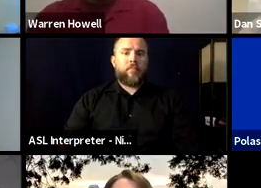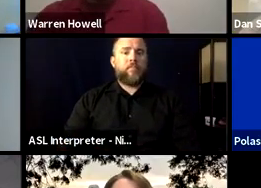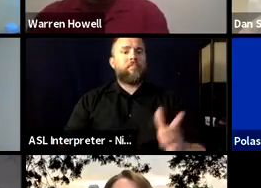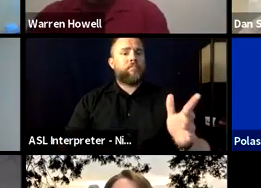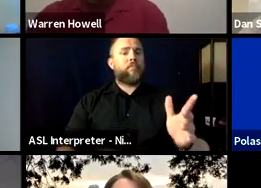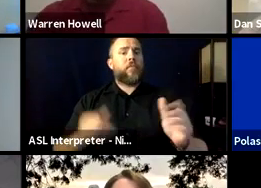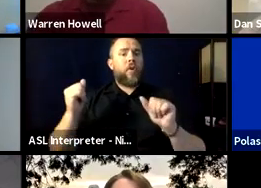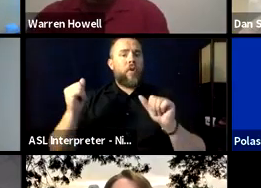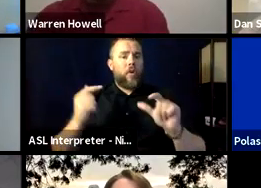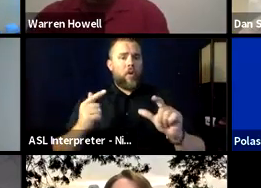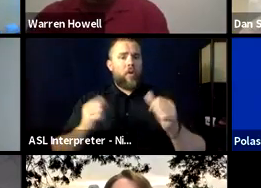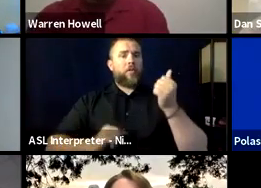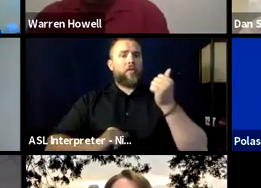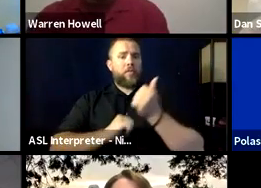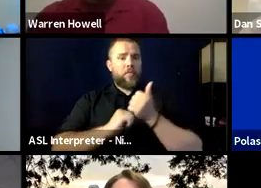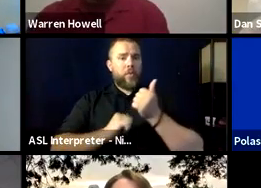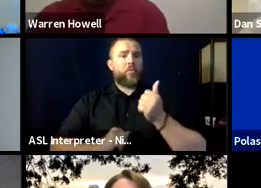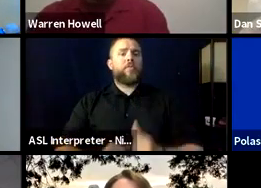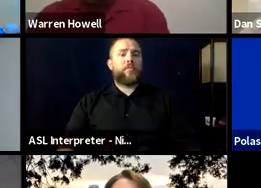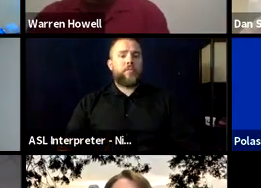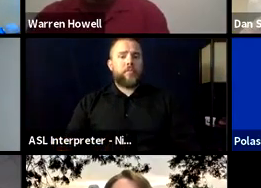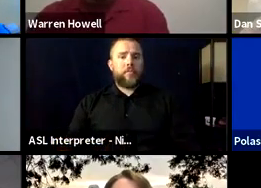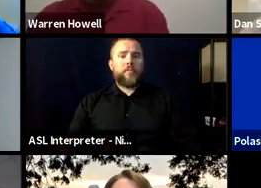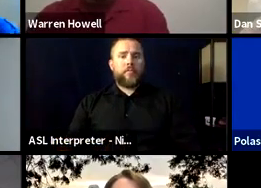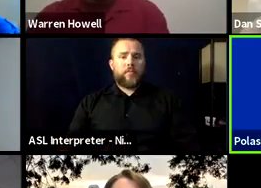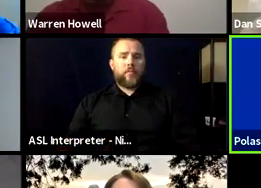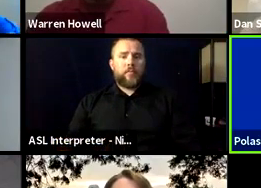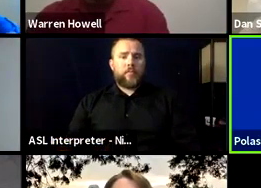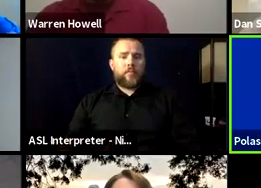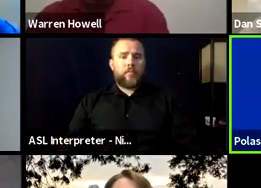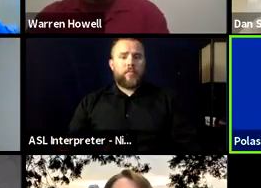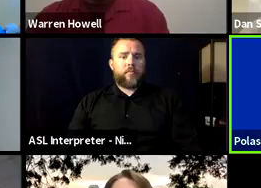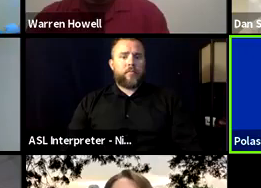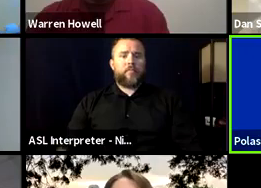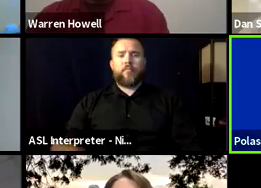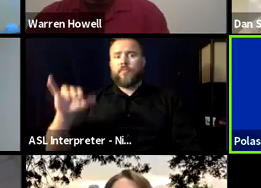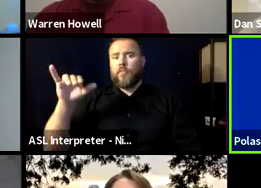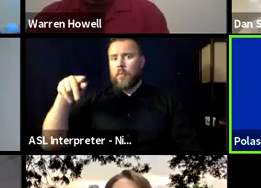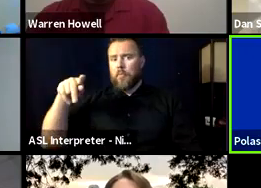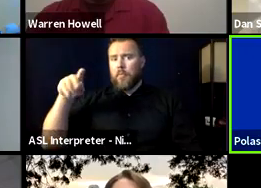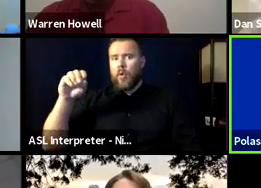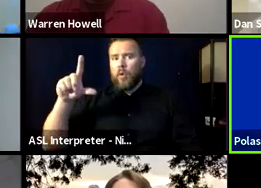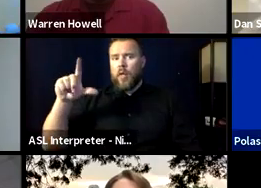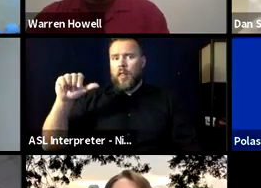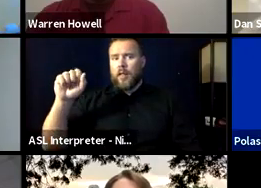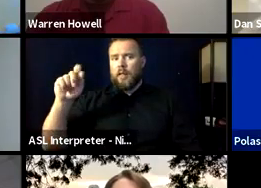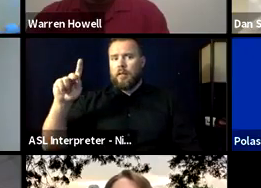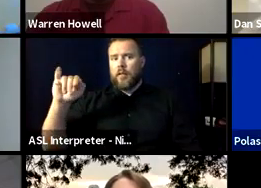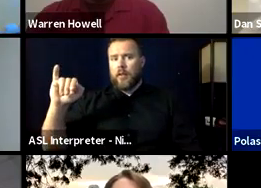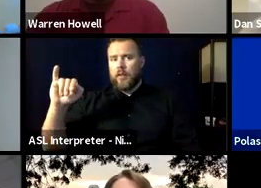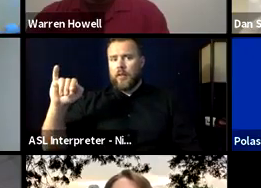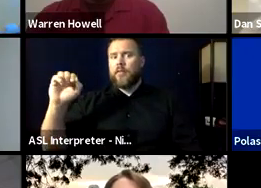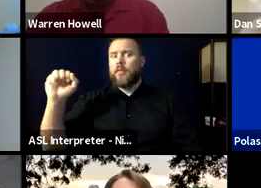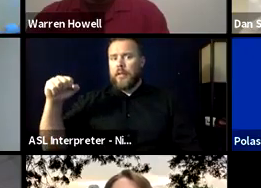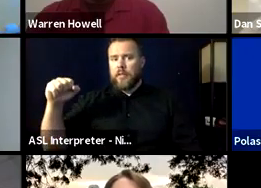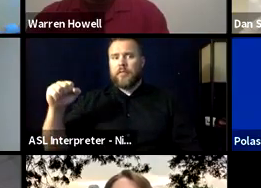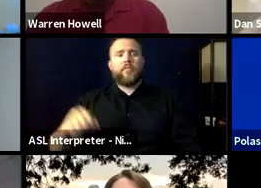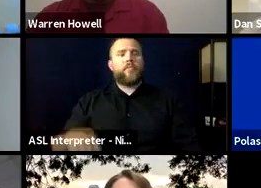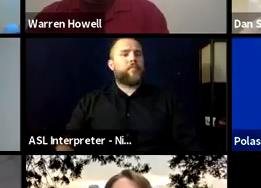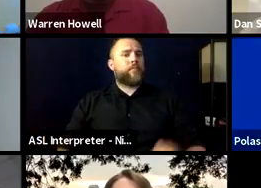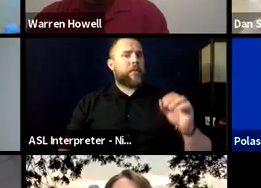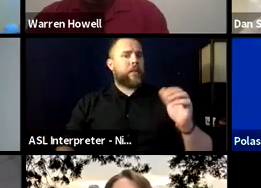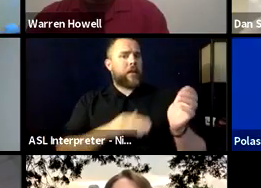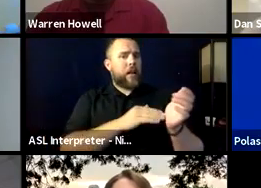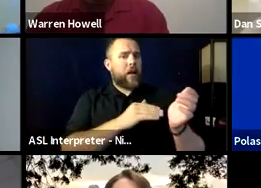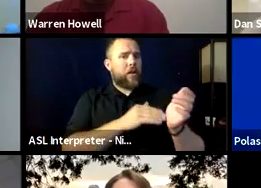yes? Mr. Fred Pulaski, Fred Pulaski, yes. Dr. O'Neill, Claire O'Neill,